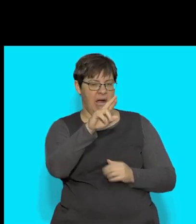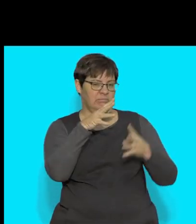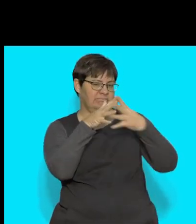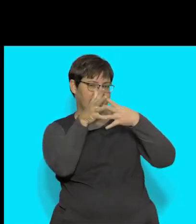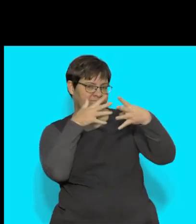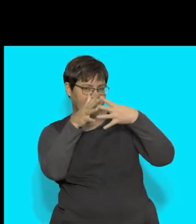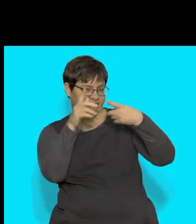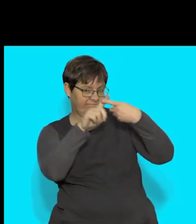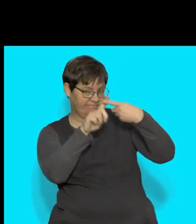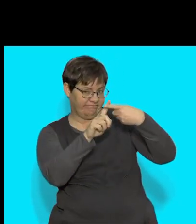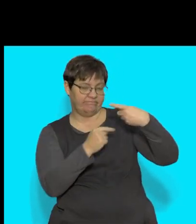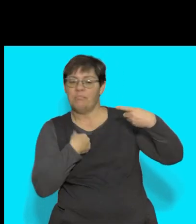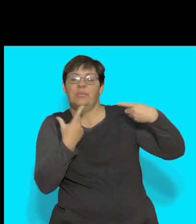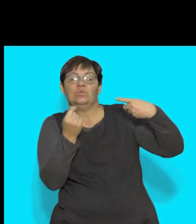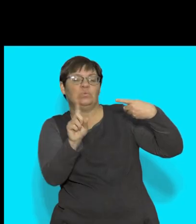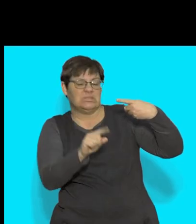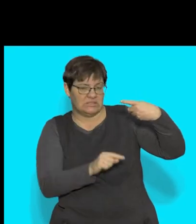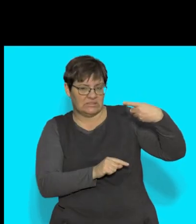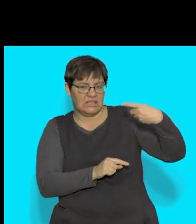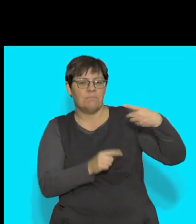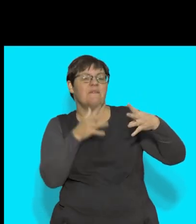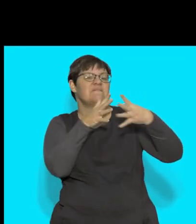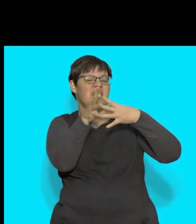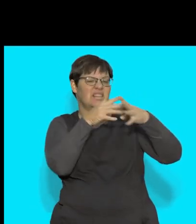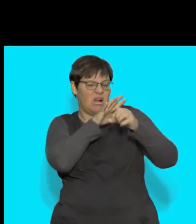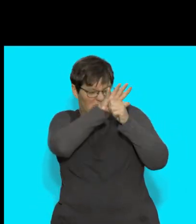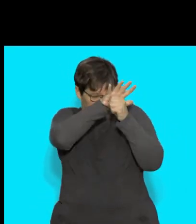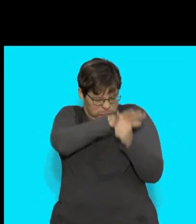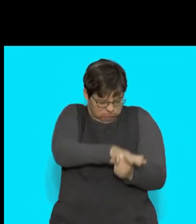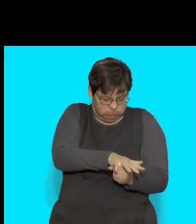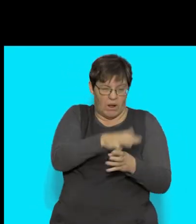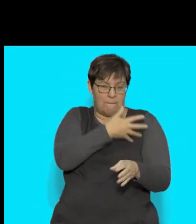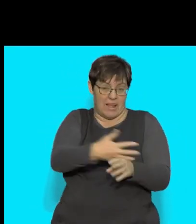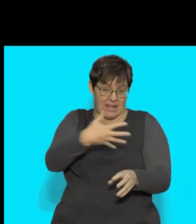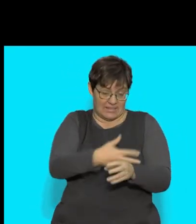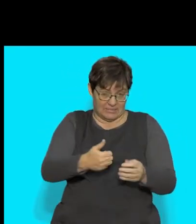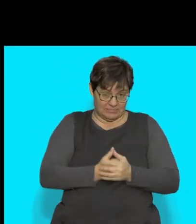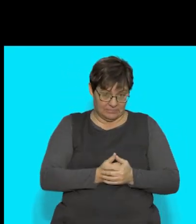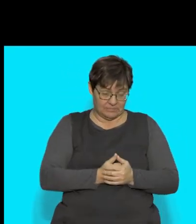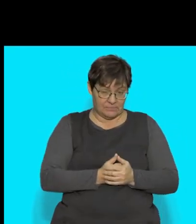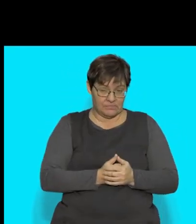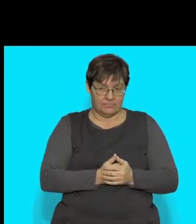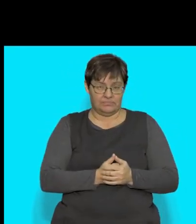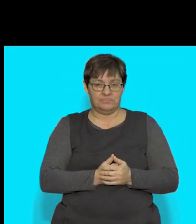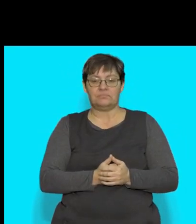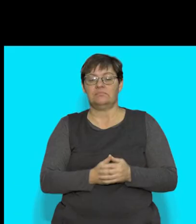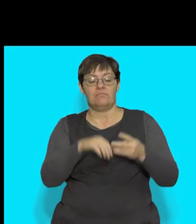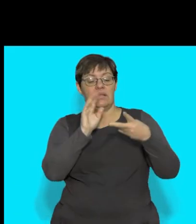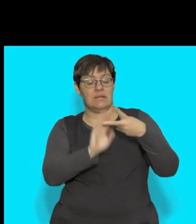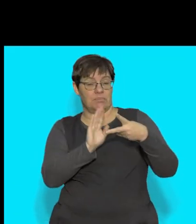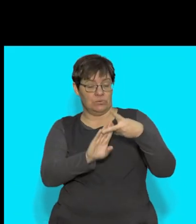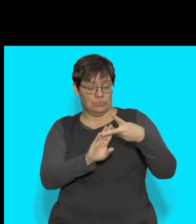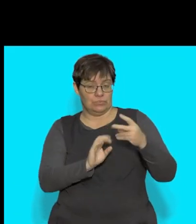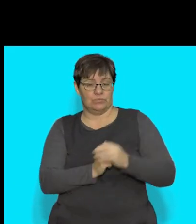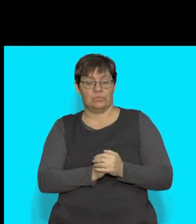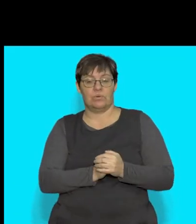filtration. What did I do? I filtered the blood. I filtered the glomerulus. Number